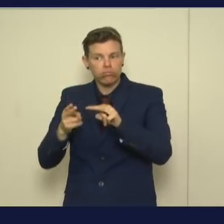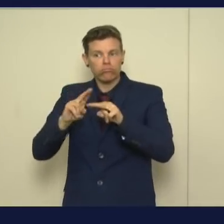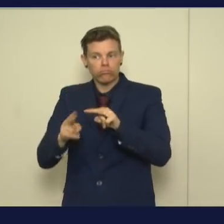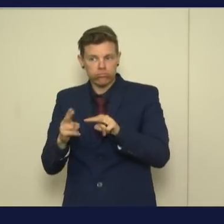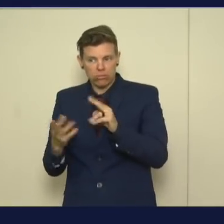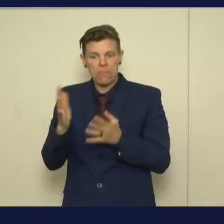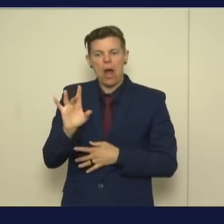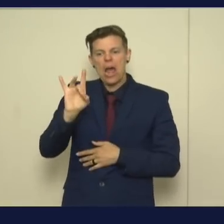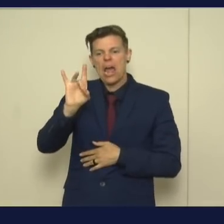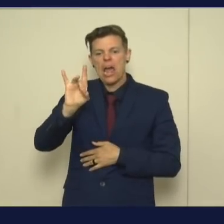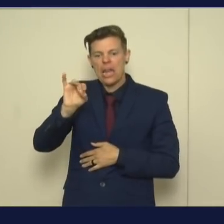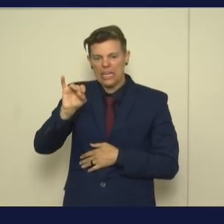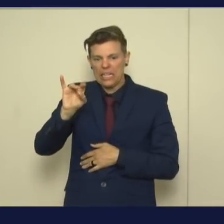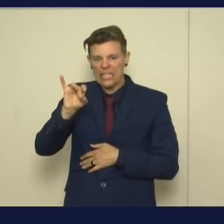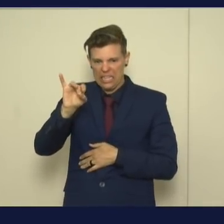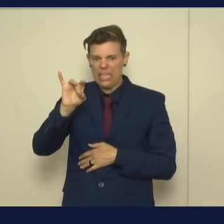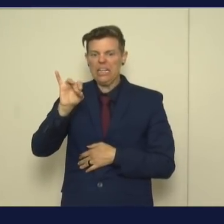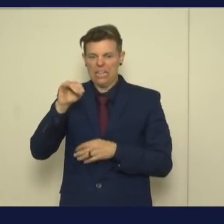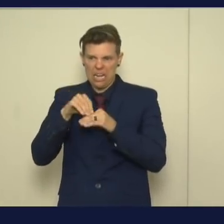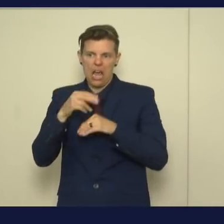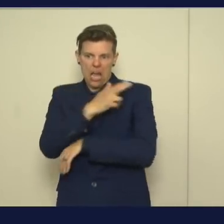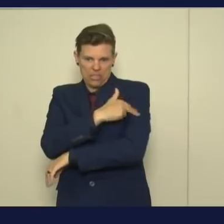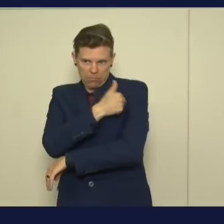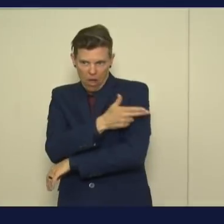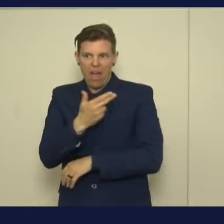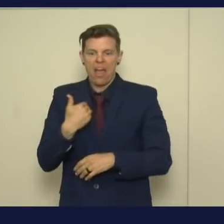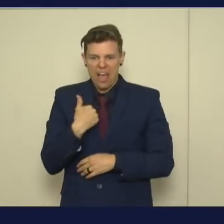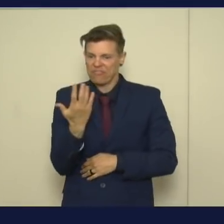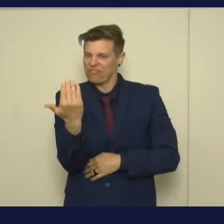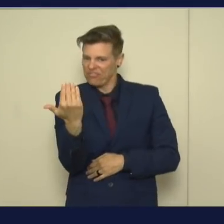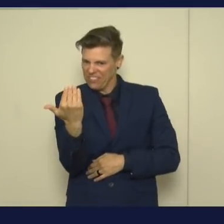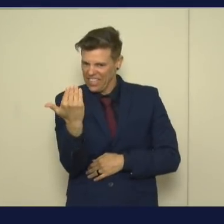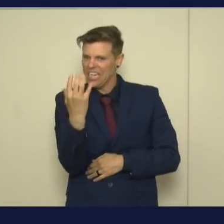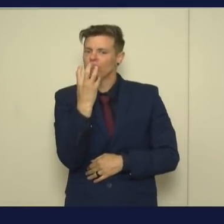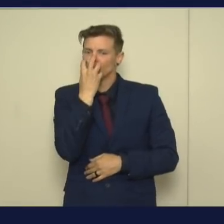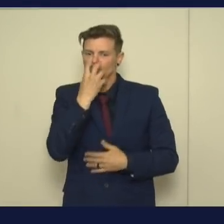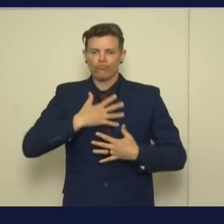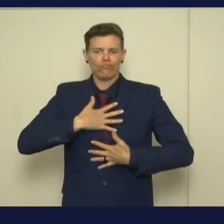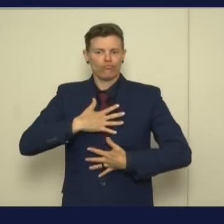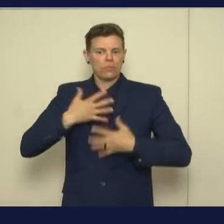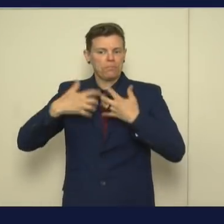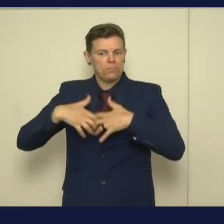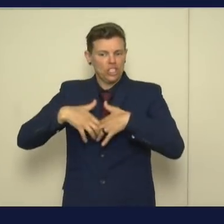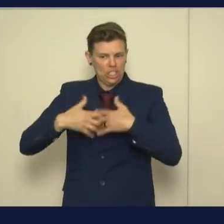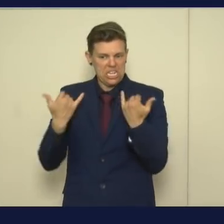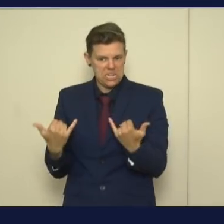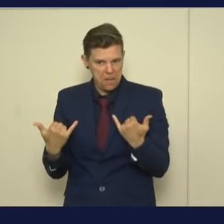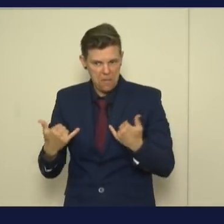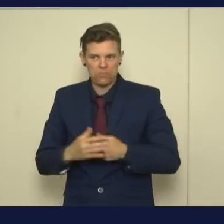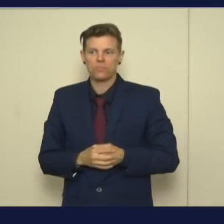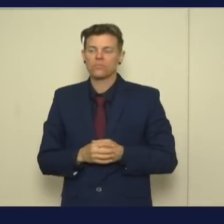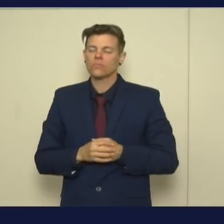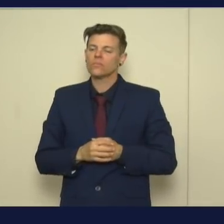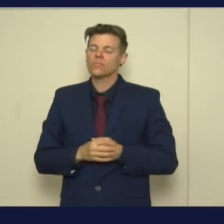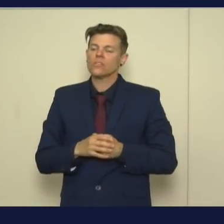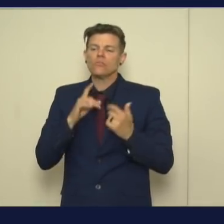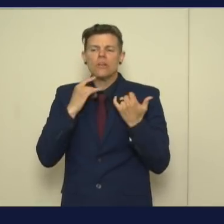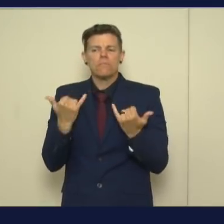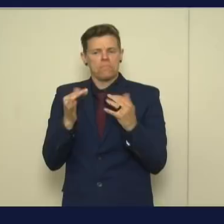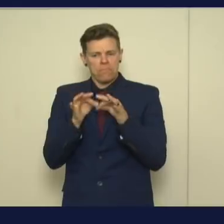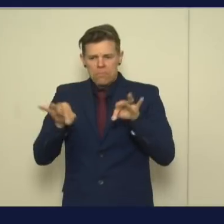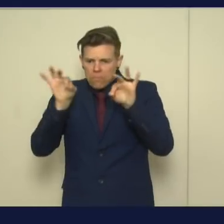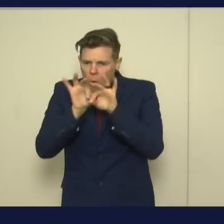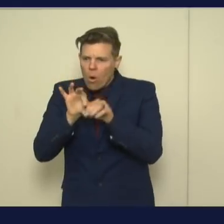on ventilators. Thing to know about that, if this is the first time you're viewing, is we want to make sure that our hospital capacity